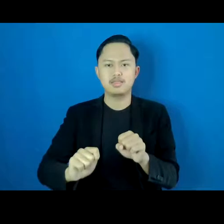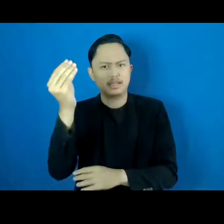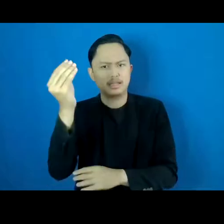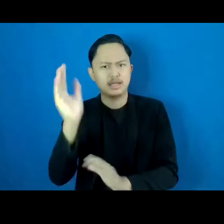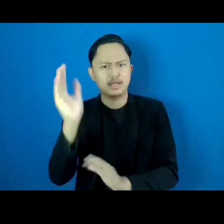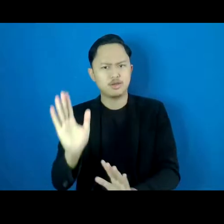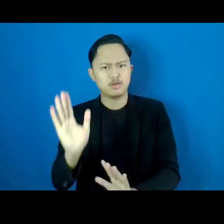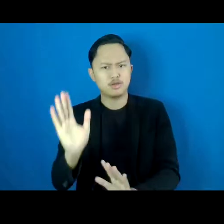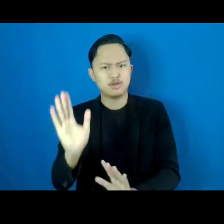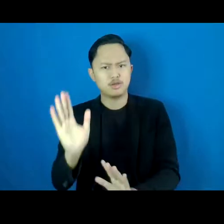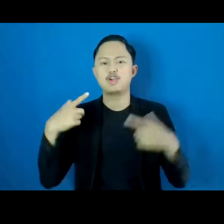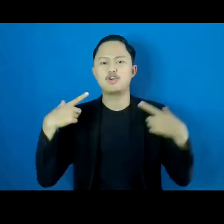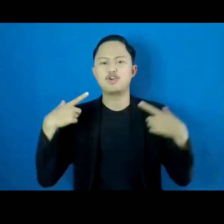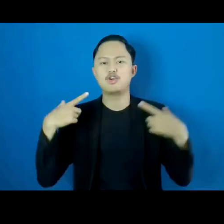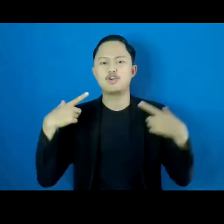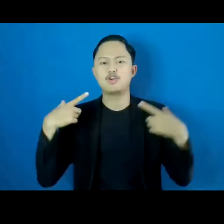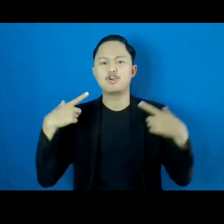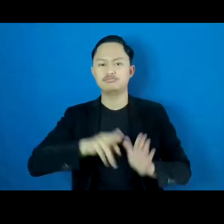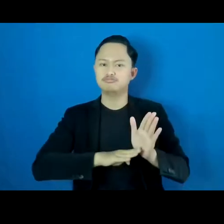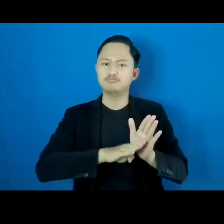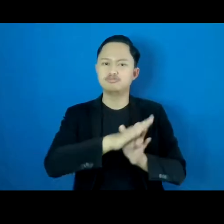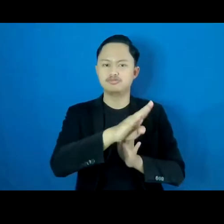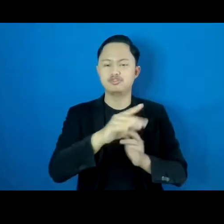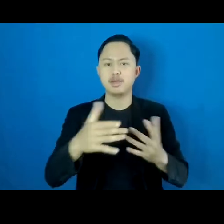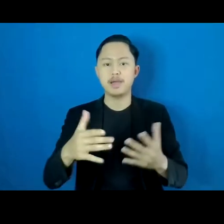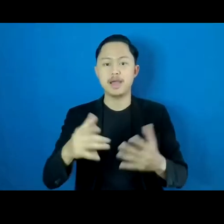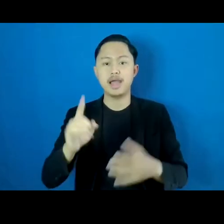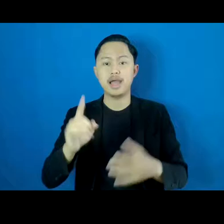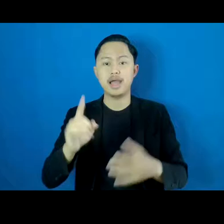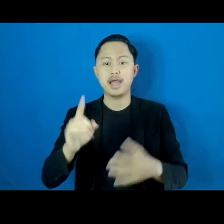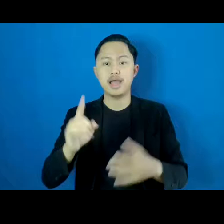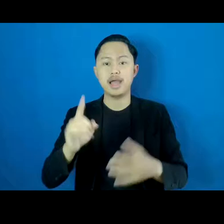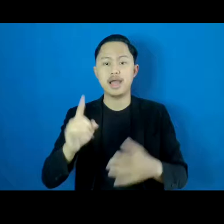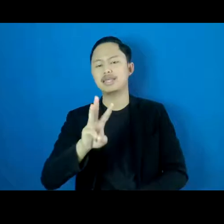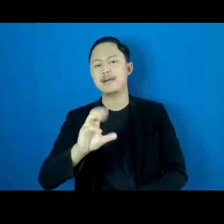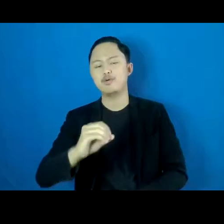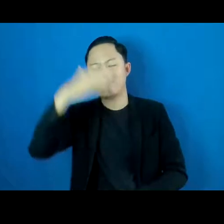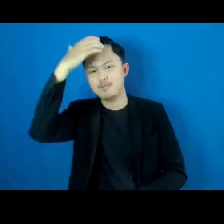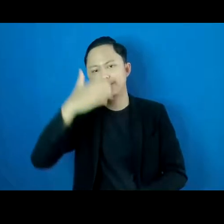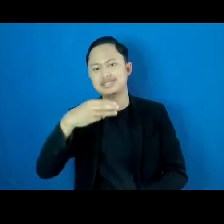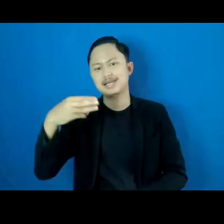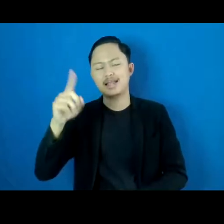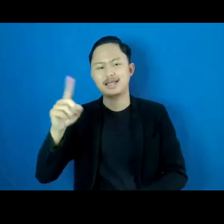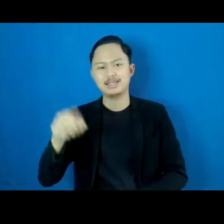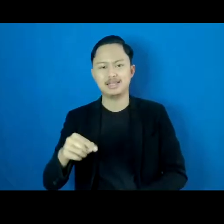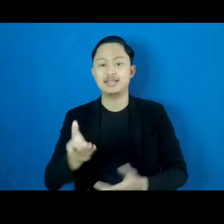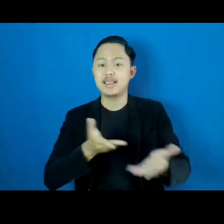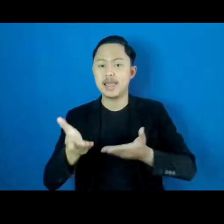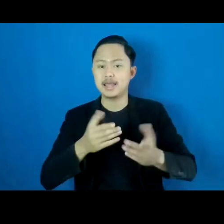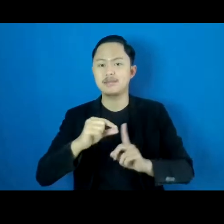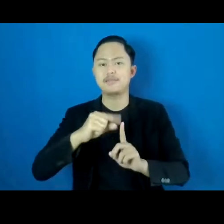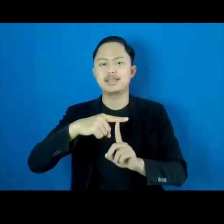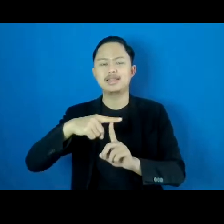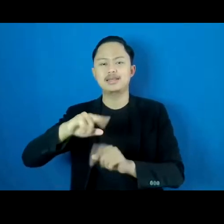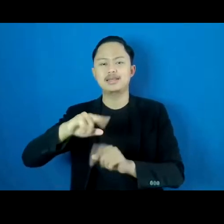of Jakarta officially launched the operation of the first 30 electric buses in TransJakarta service. This is